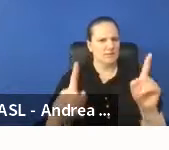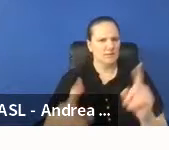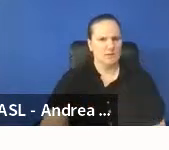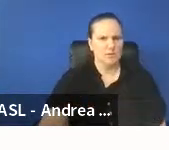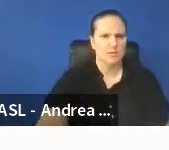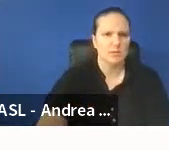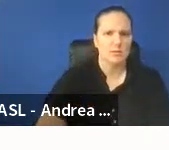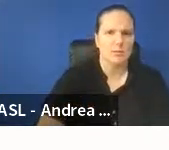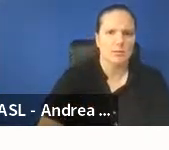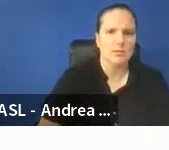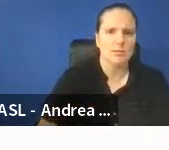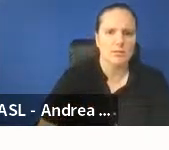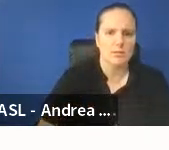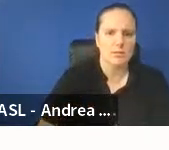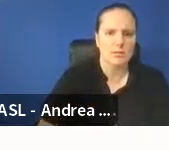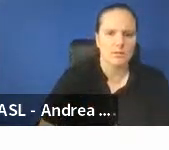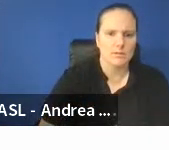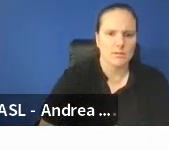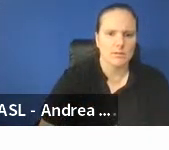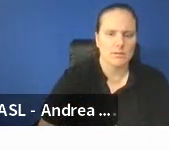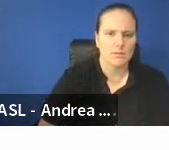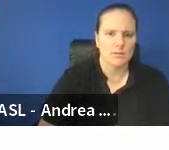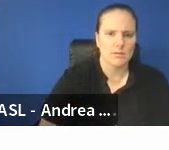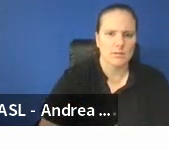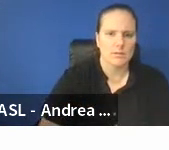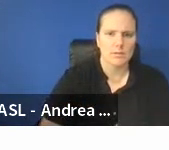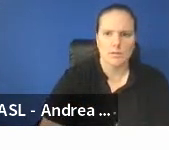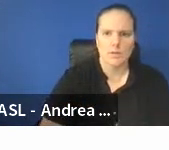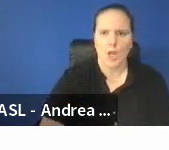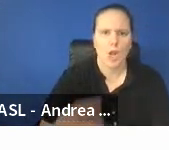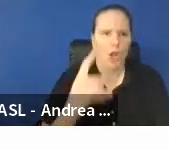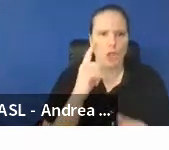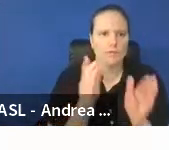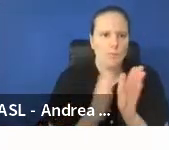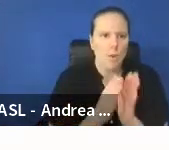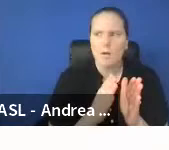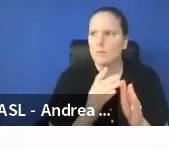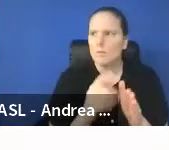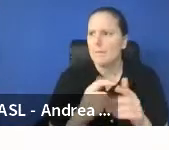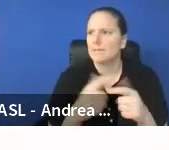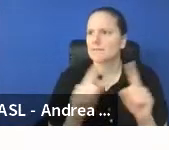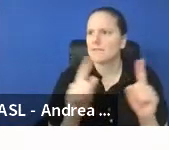Just looks skinnier for me right at the moment. What's the big difference in the two?